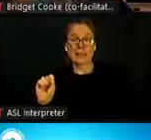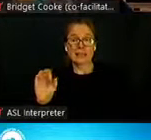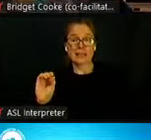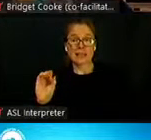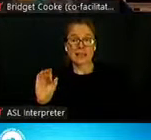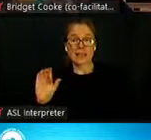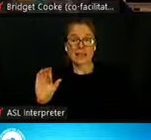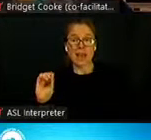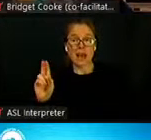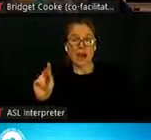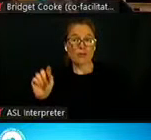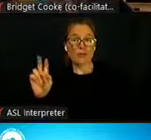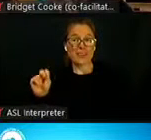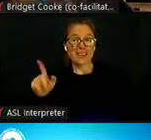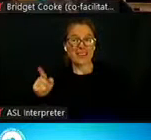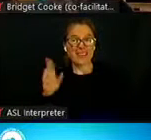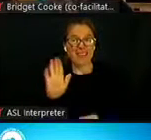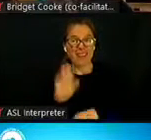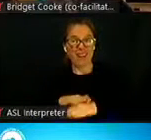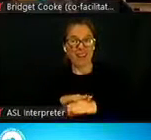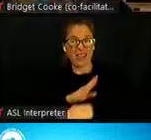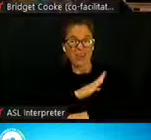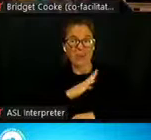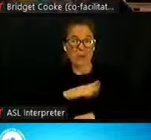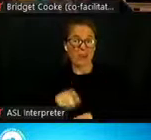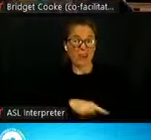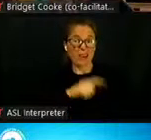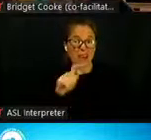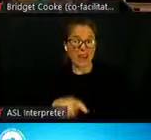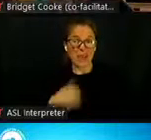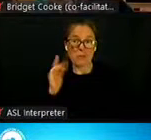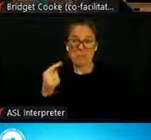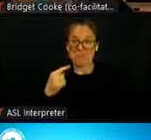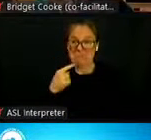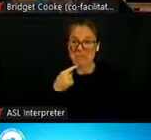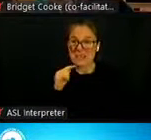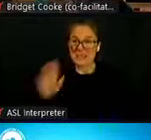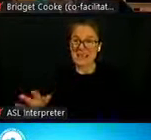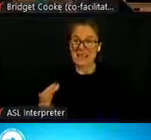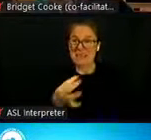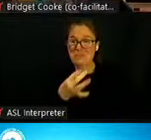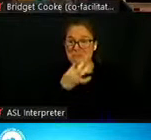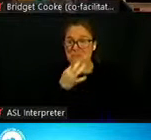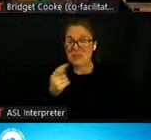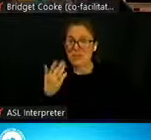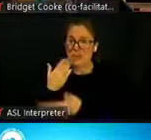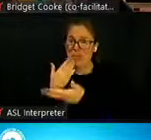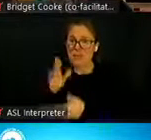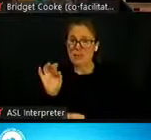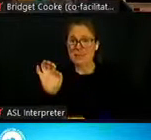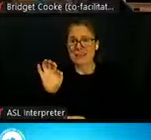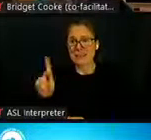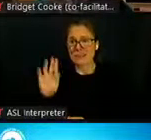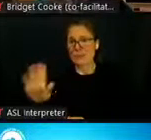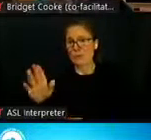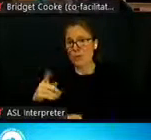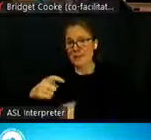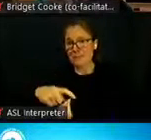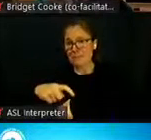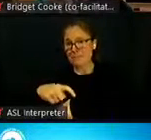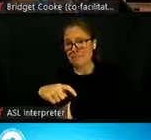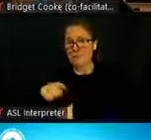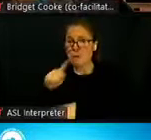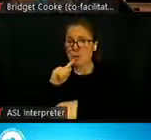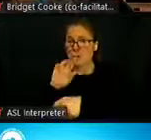and we're going to miss his expertise and certainly his history on the commission. So Dick, thank you very much for your